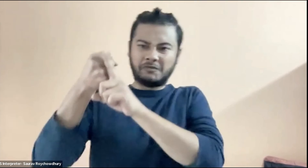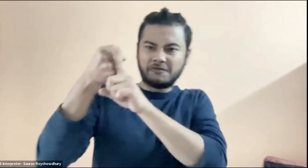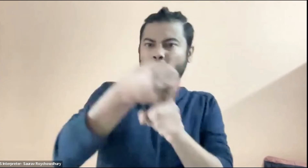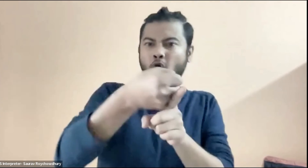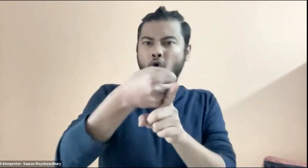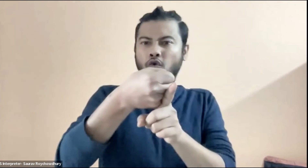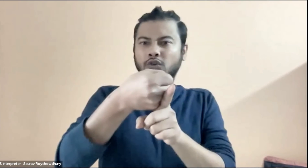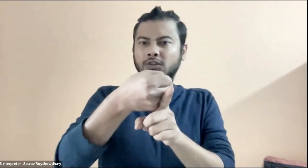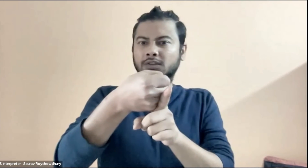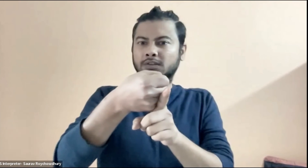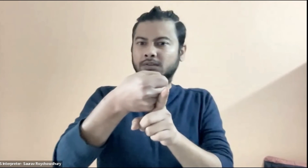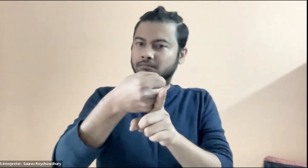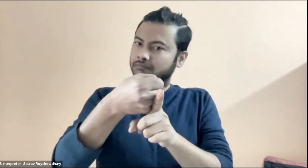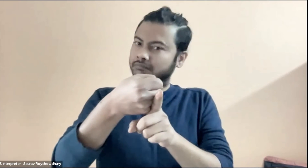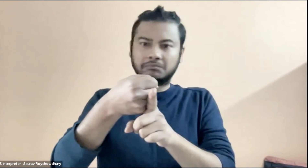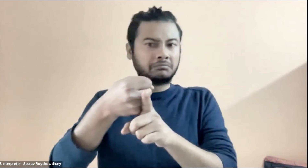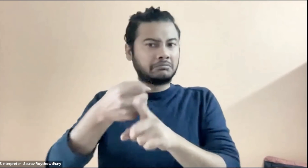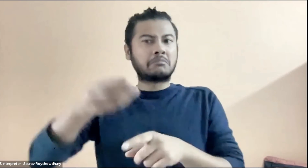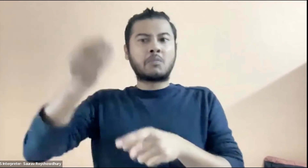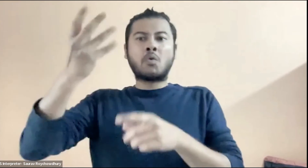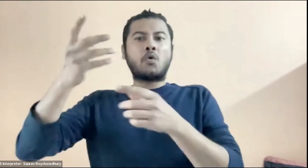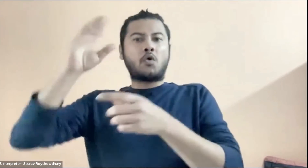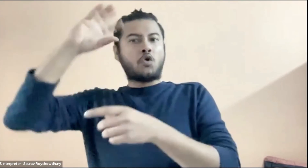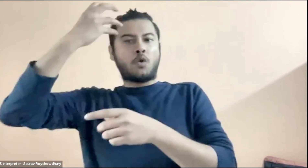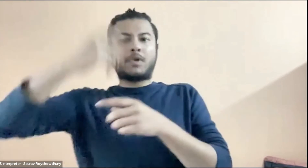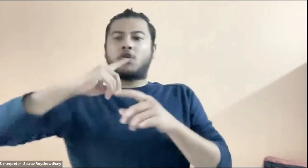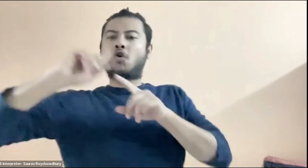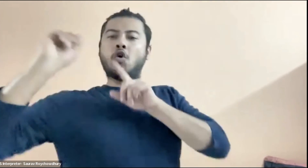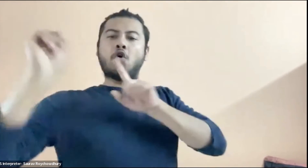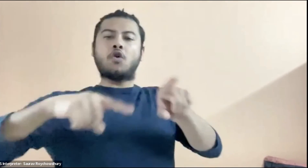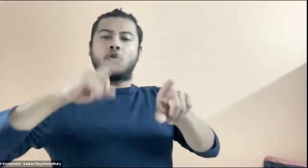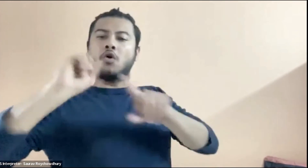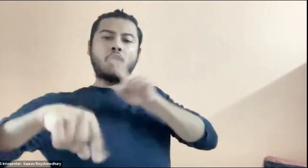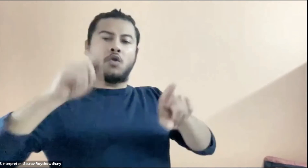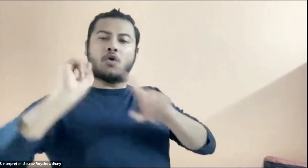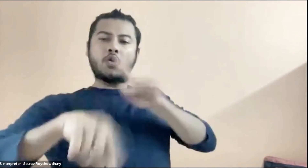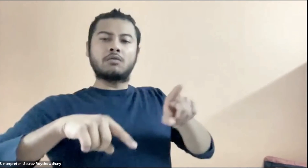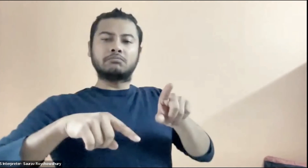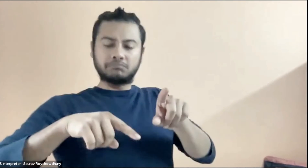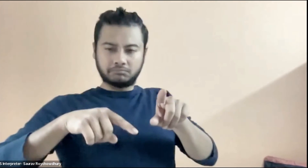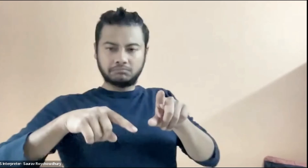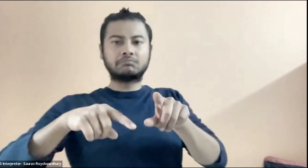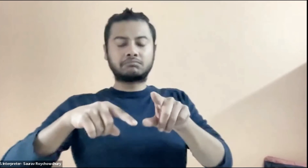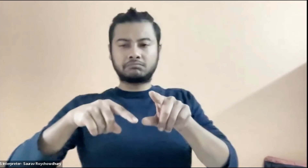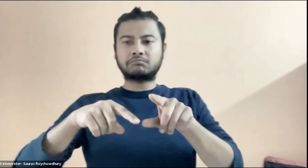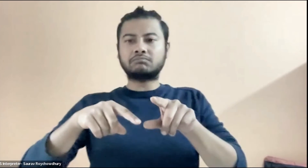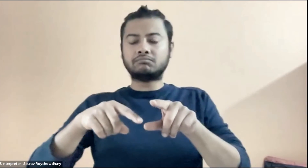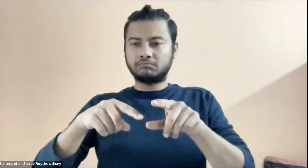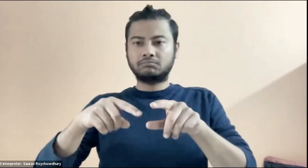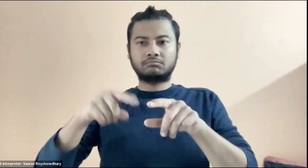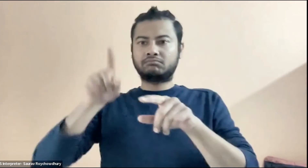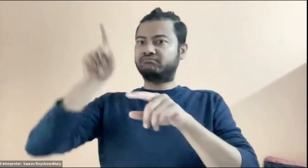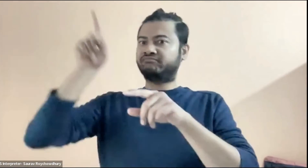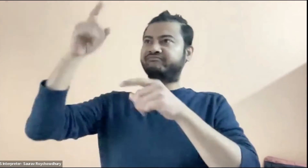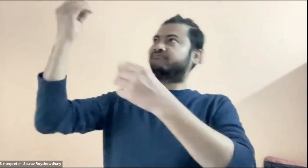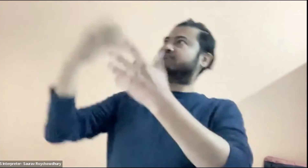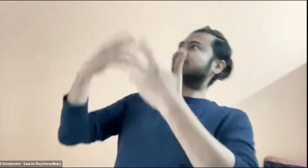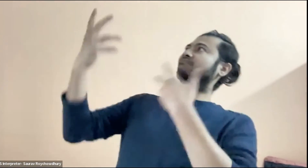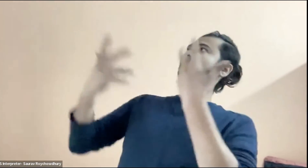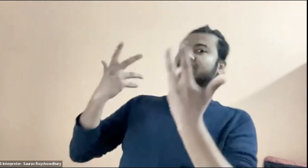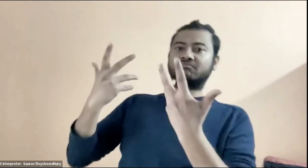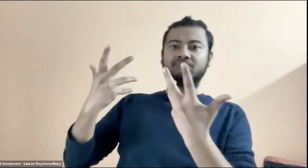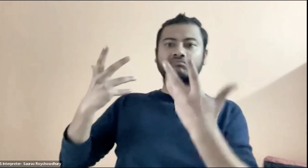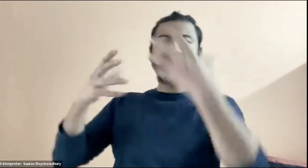that the COVID opened up. But sitting from where we are in India, we also saw how, for people who could afford to